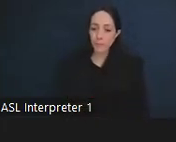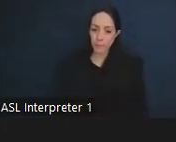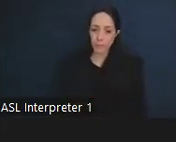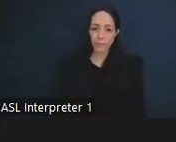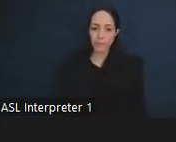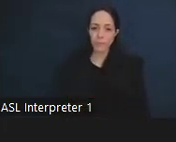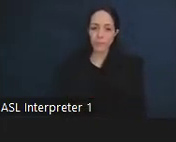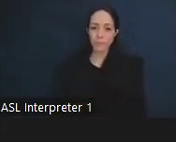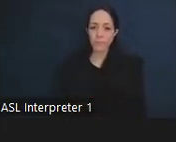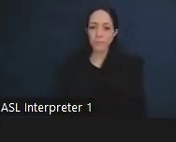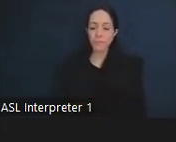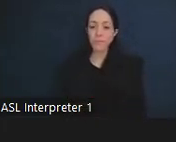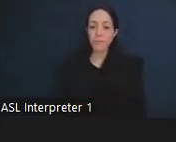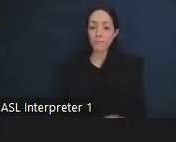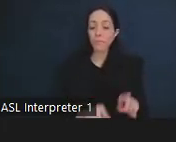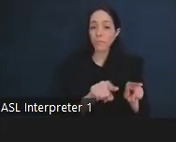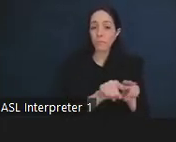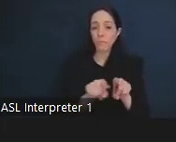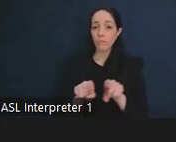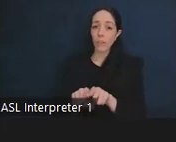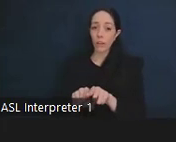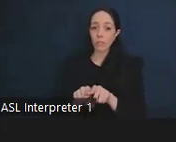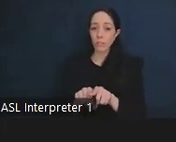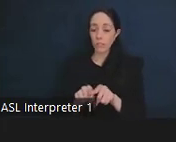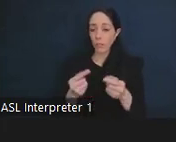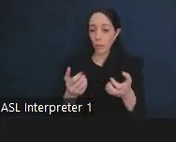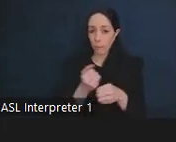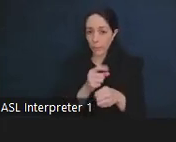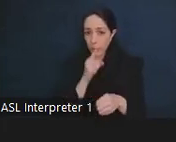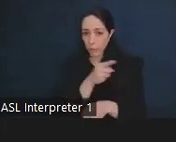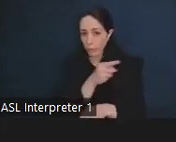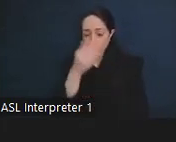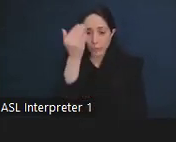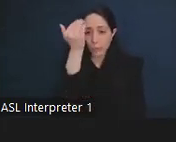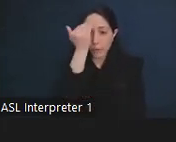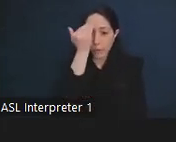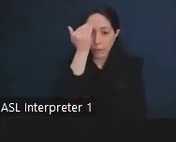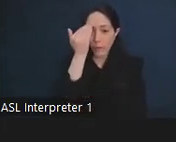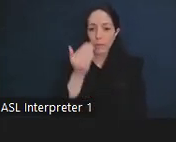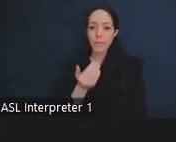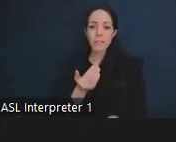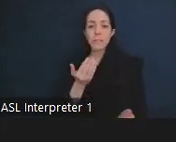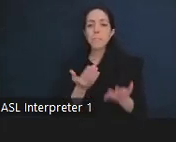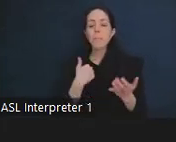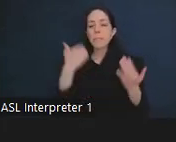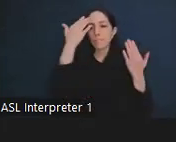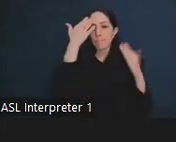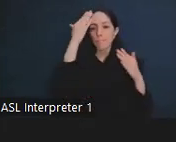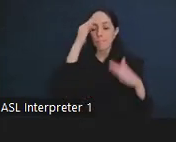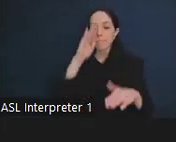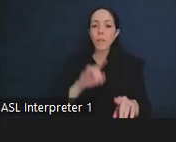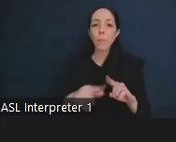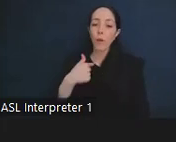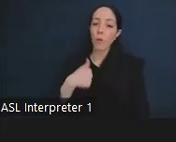I also want to be sure folks know, because this may not be on everyone's radar, we